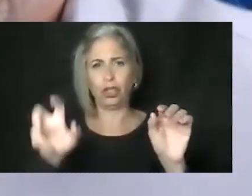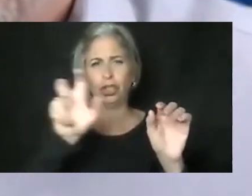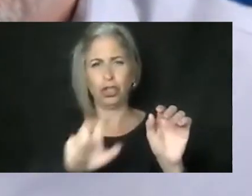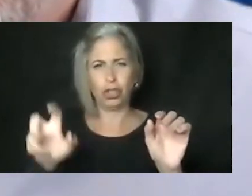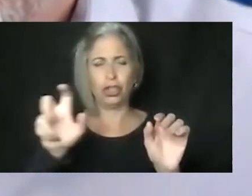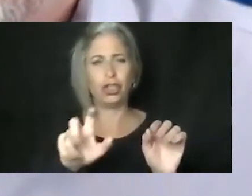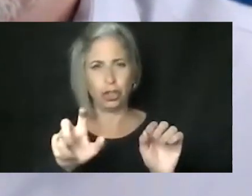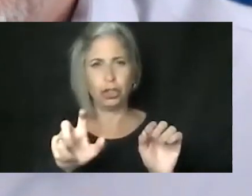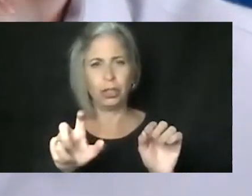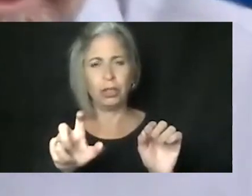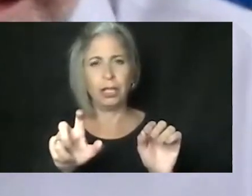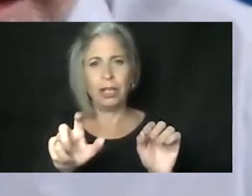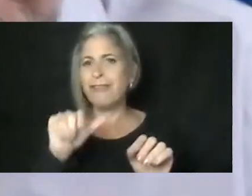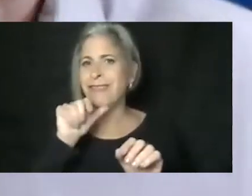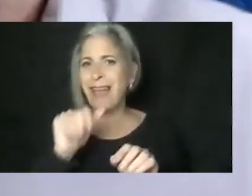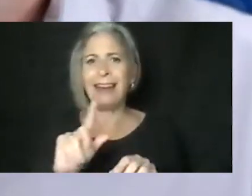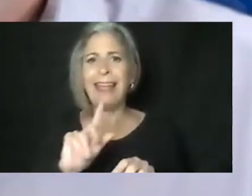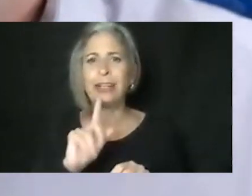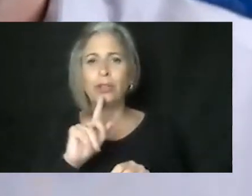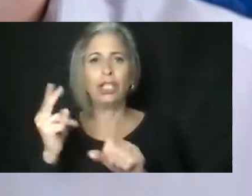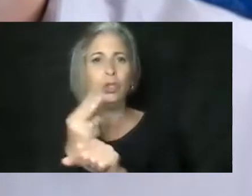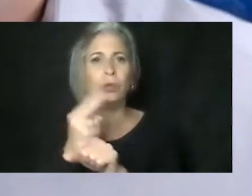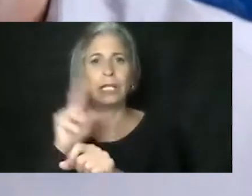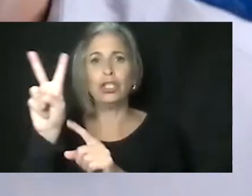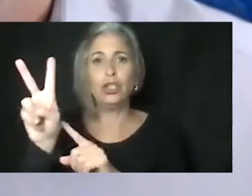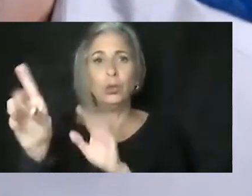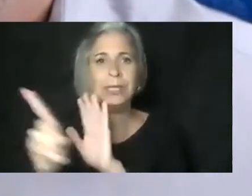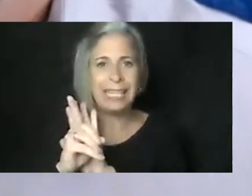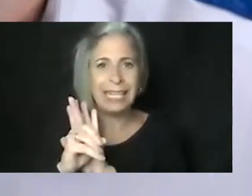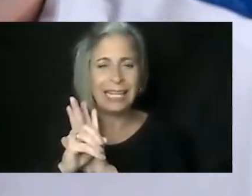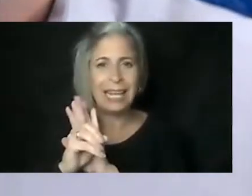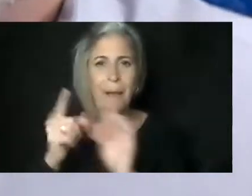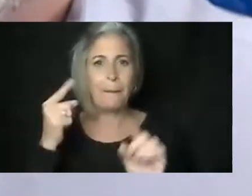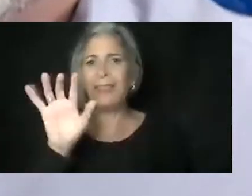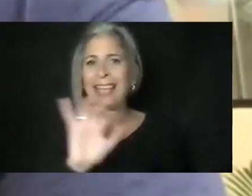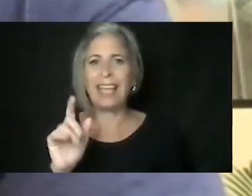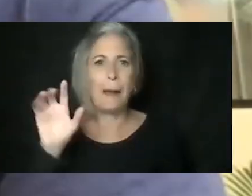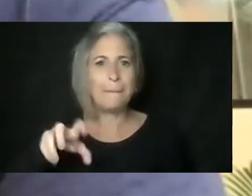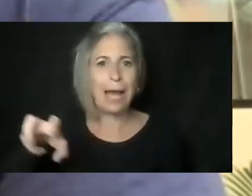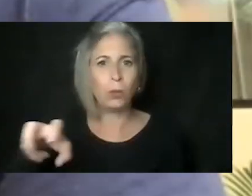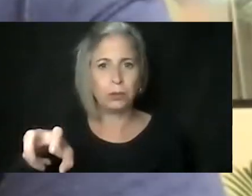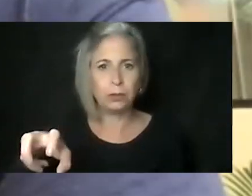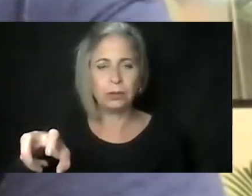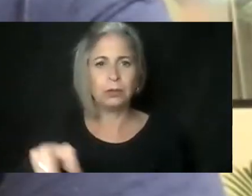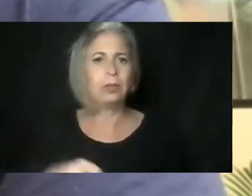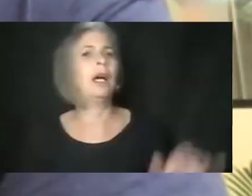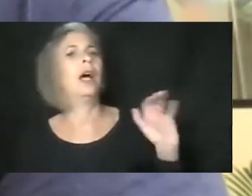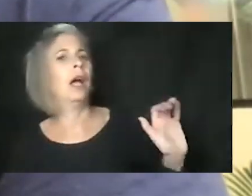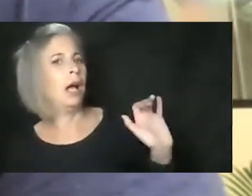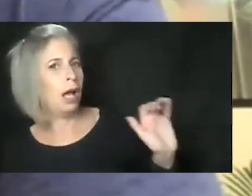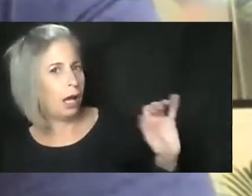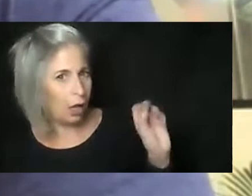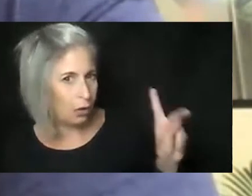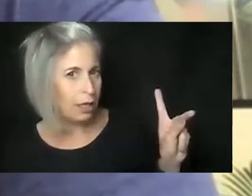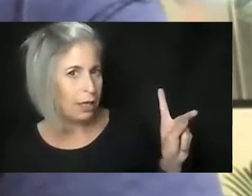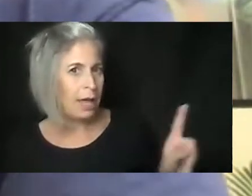another, and you're not actually using like a two-dimensional device, pointing device like a mouse. Right. Okay.